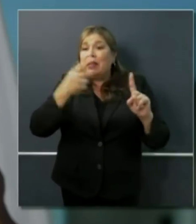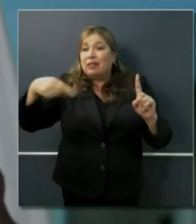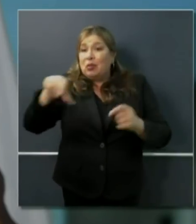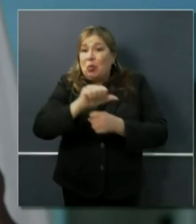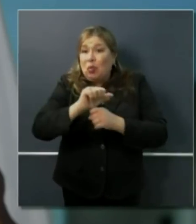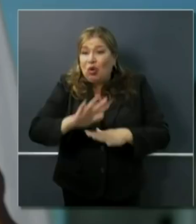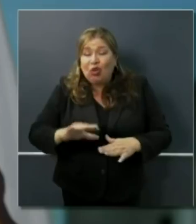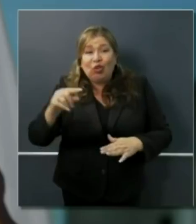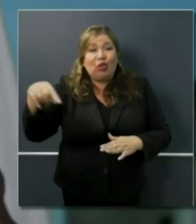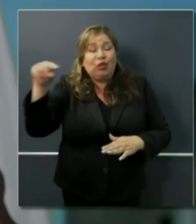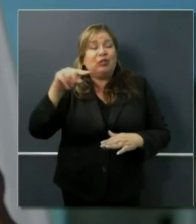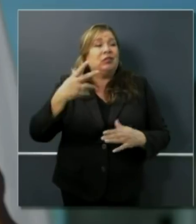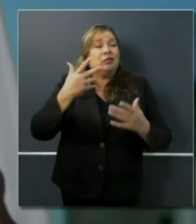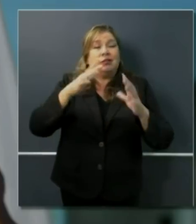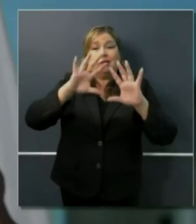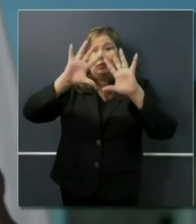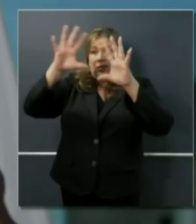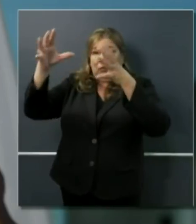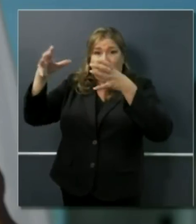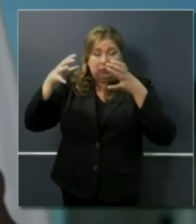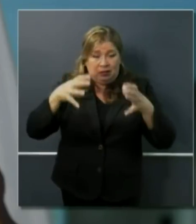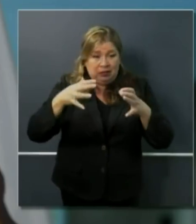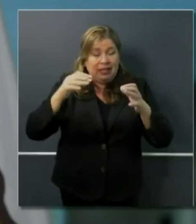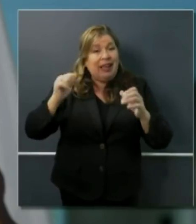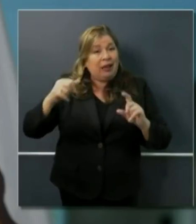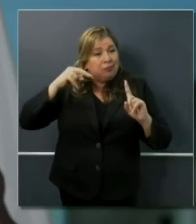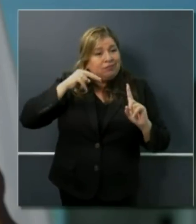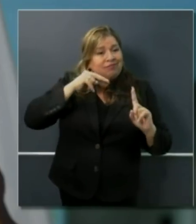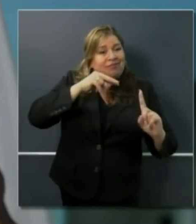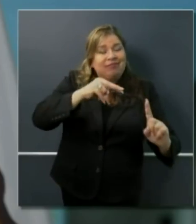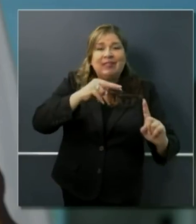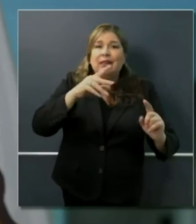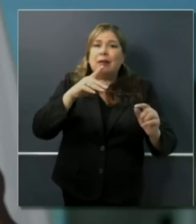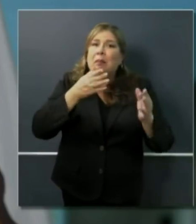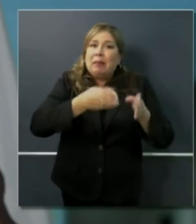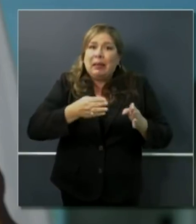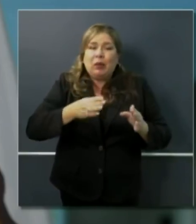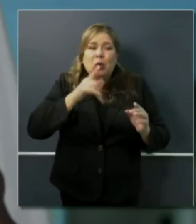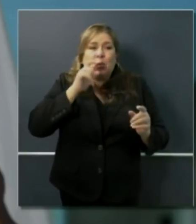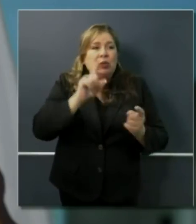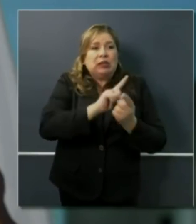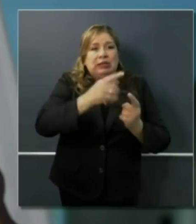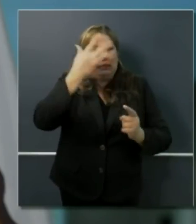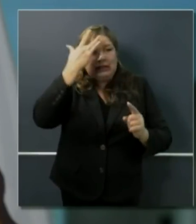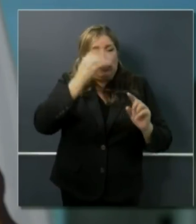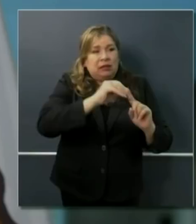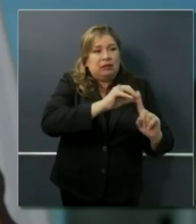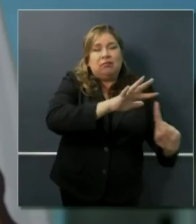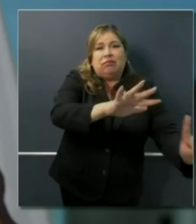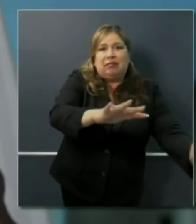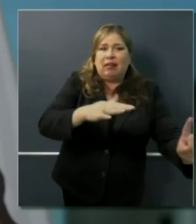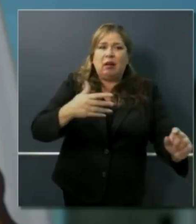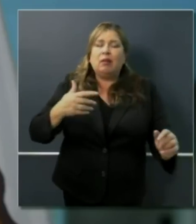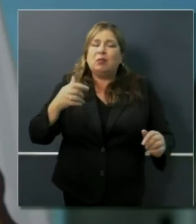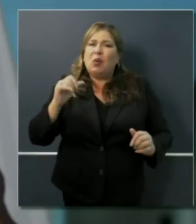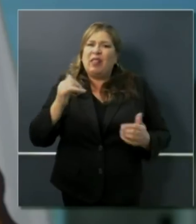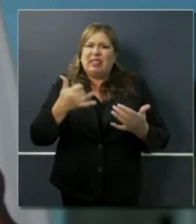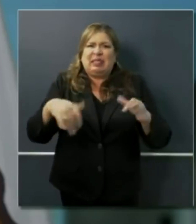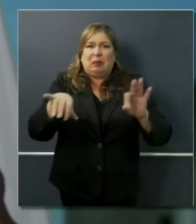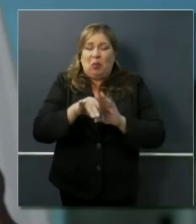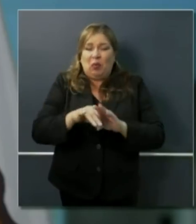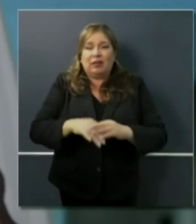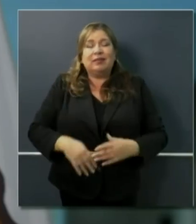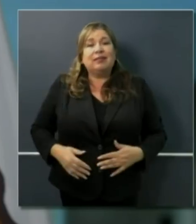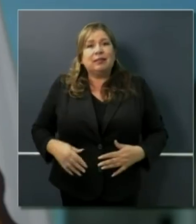tens, hundreds of thousands of points of contact in terms of our tracing capacity. And I just want to say this, for those that think that